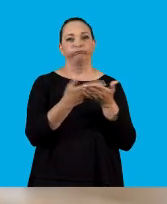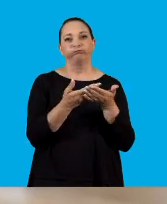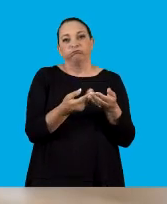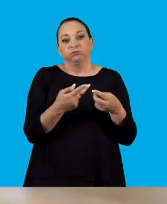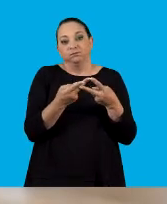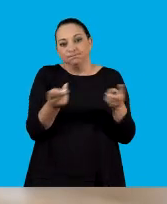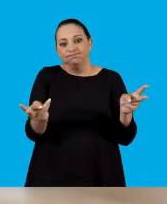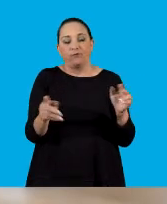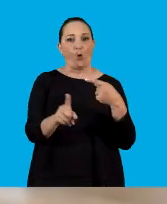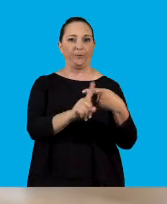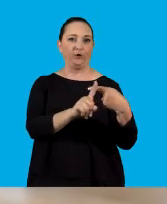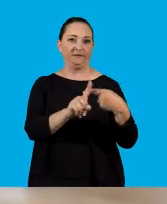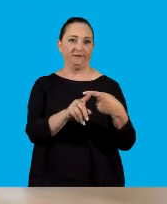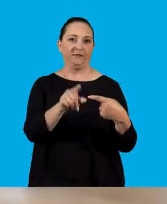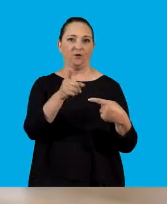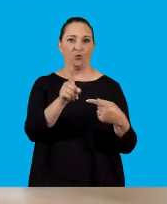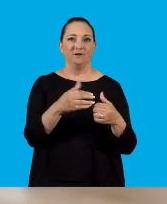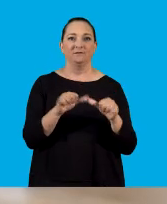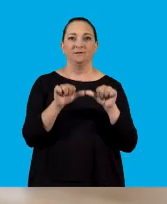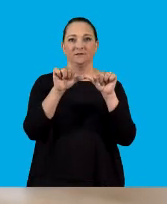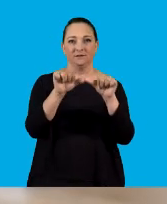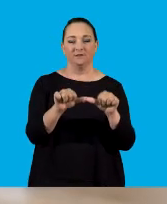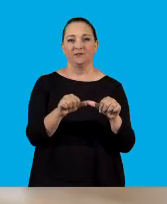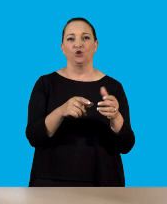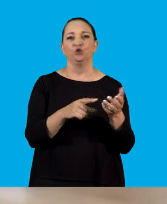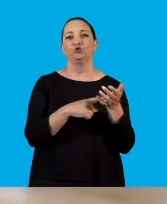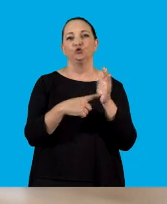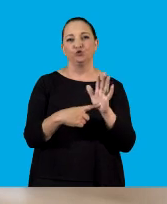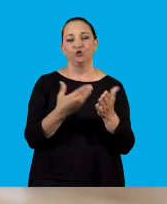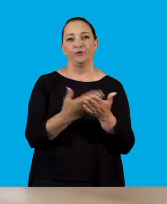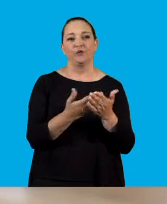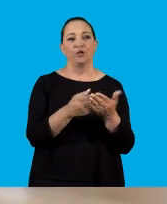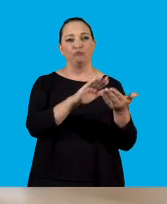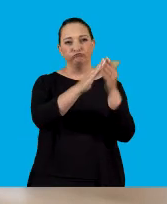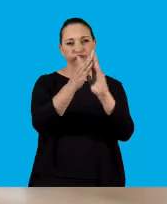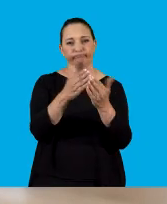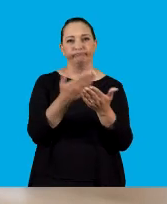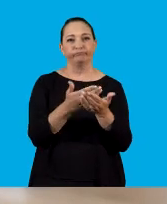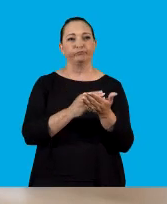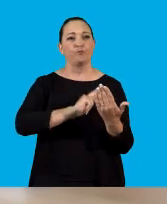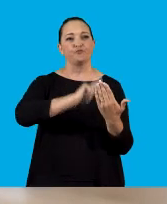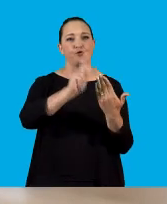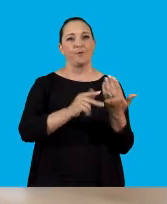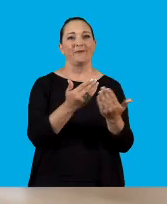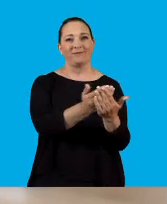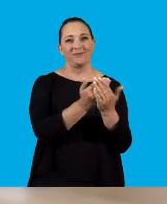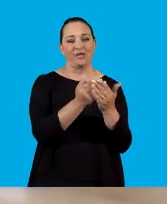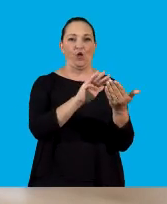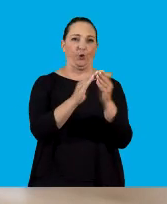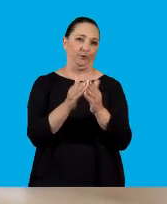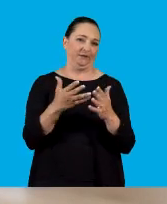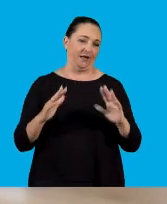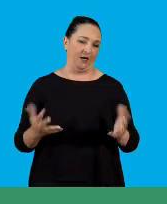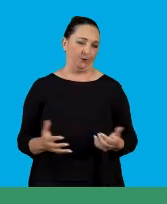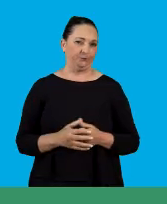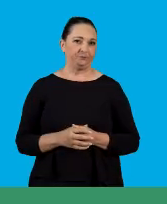doing, such as sustainable corporate social investment programs that shows how the business is caring for the community.